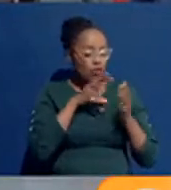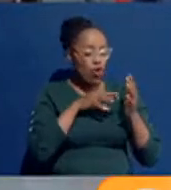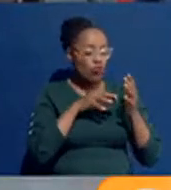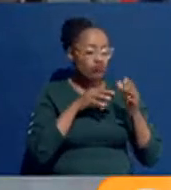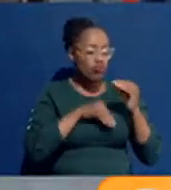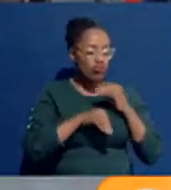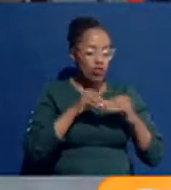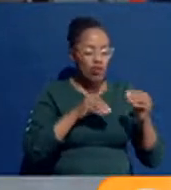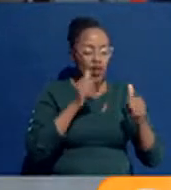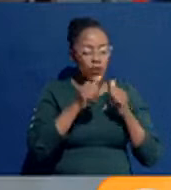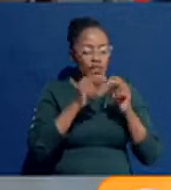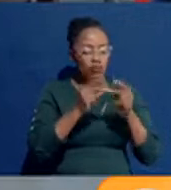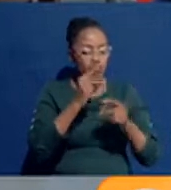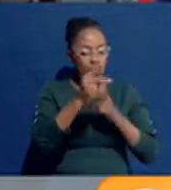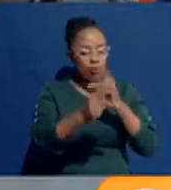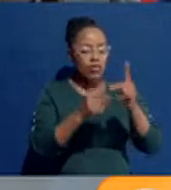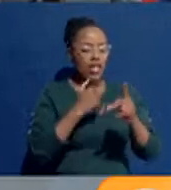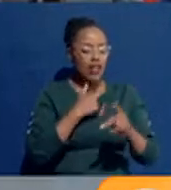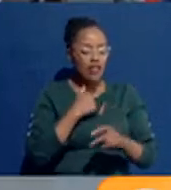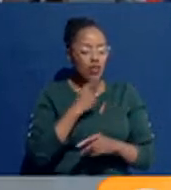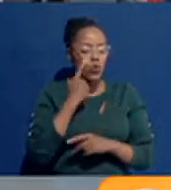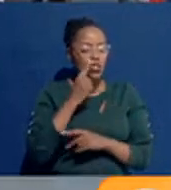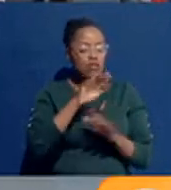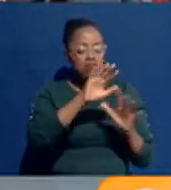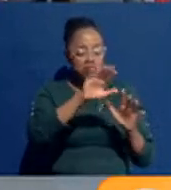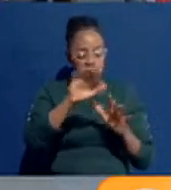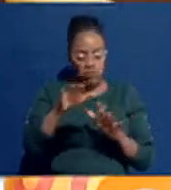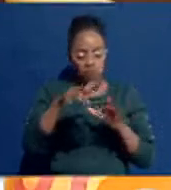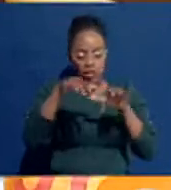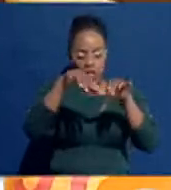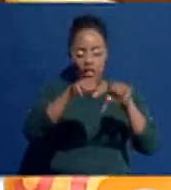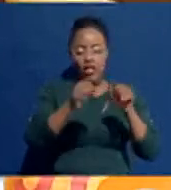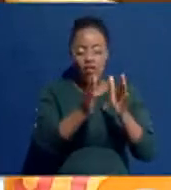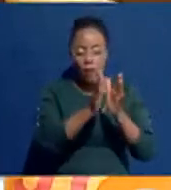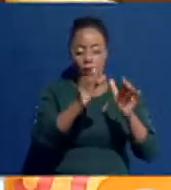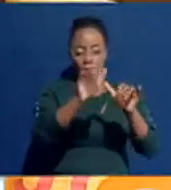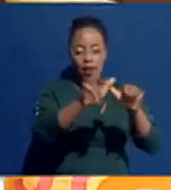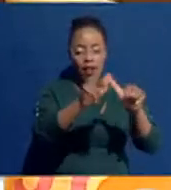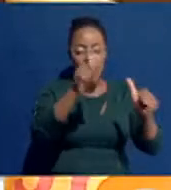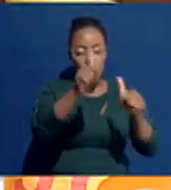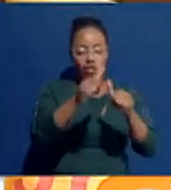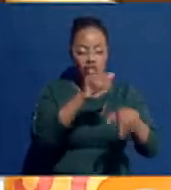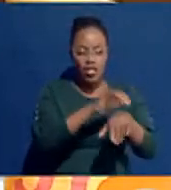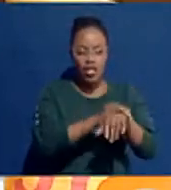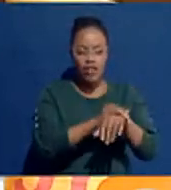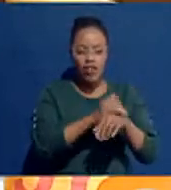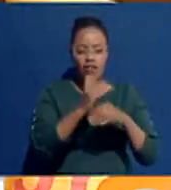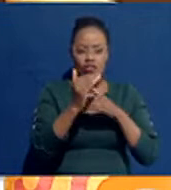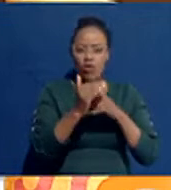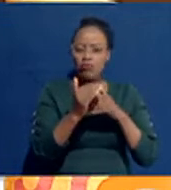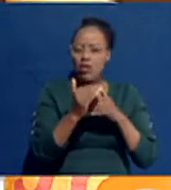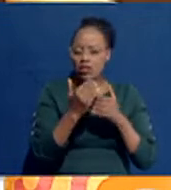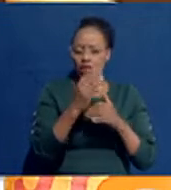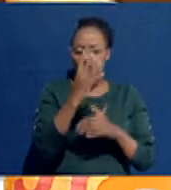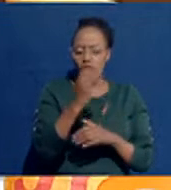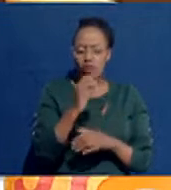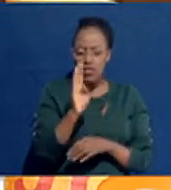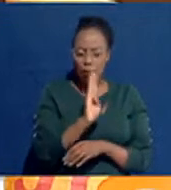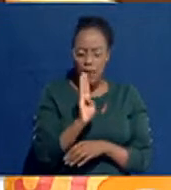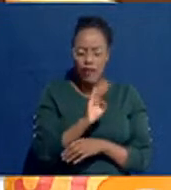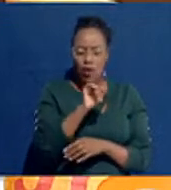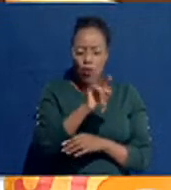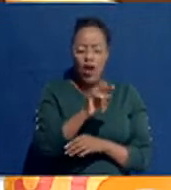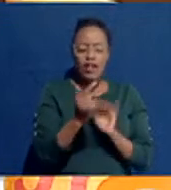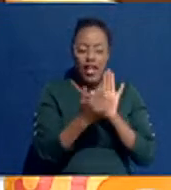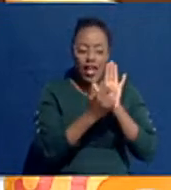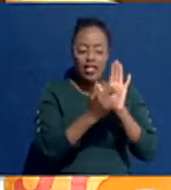losses. If you look at recoveries of public land, the land that we have recovered runs to almost 40 billion. And one classic